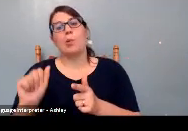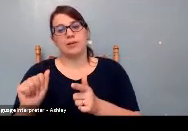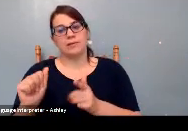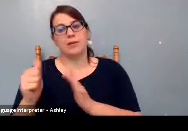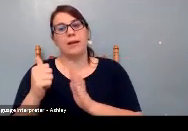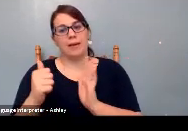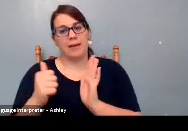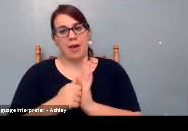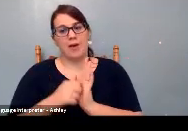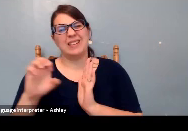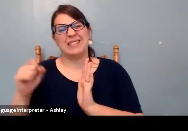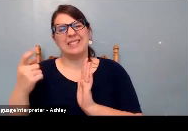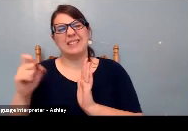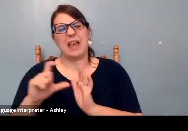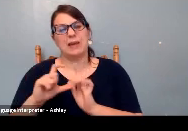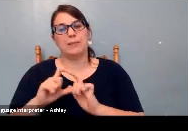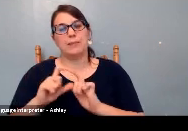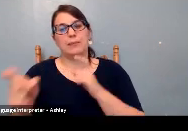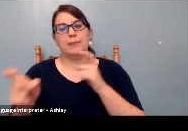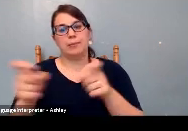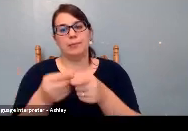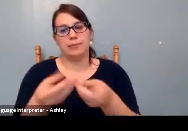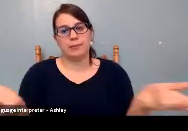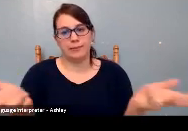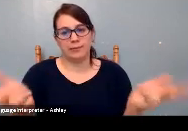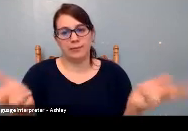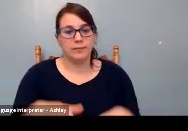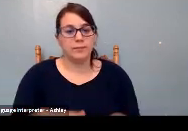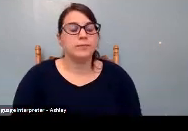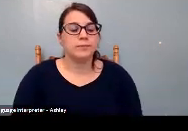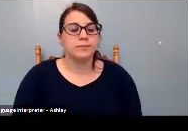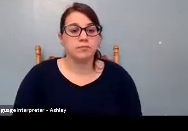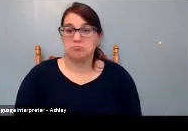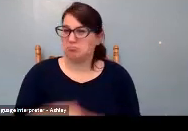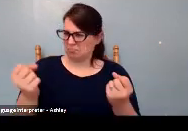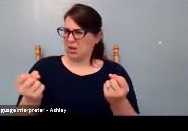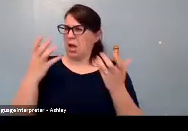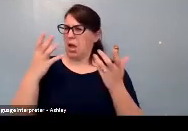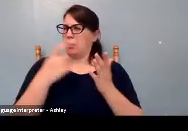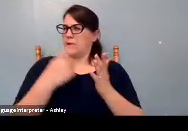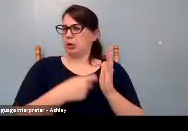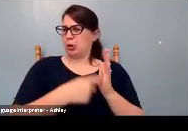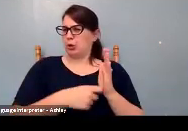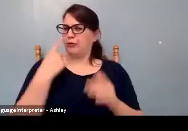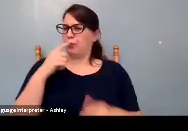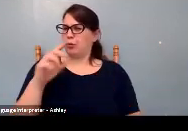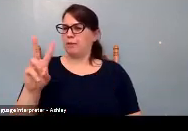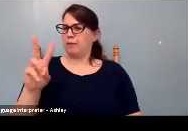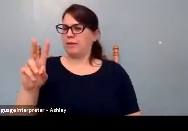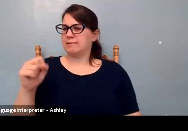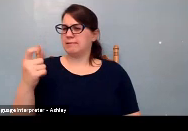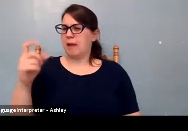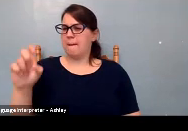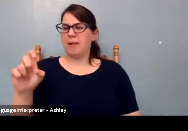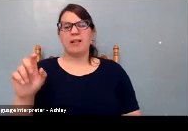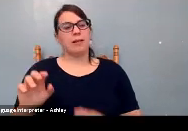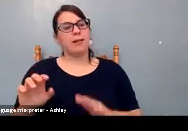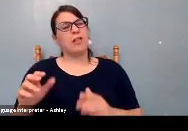So how much does it cost to own a stable account? Well, the cost is minimal. There is a monthly maintenance fee